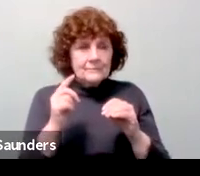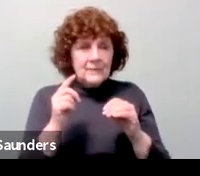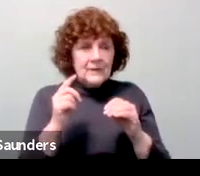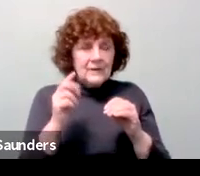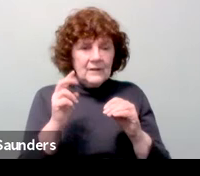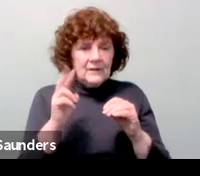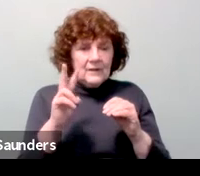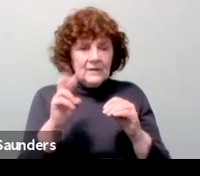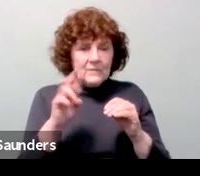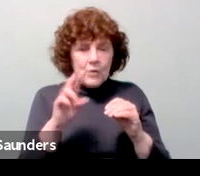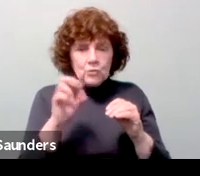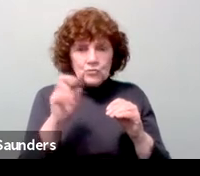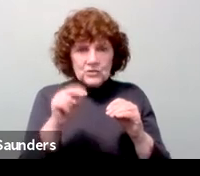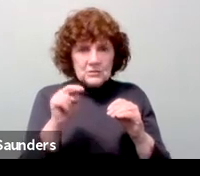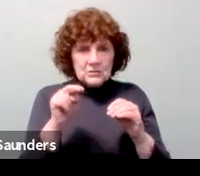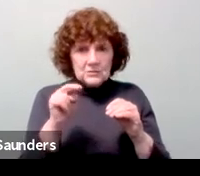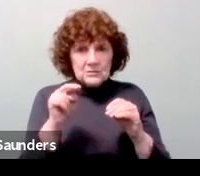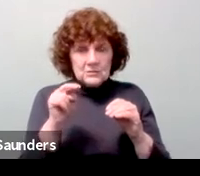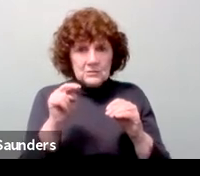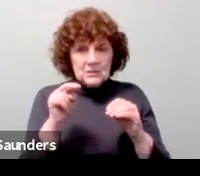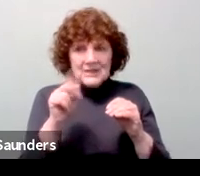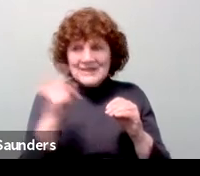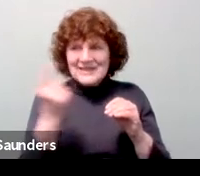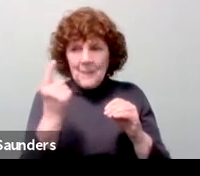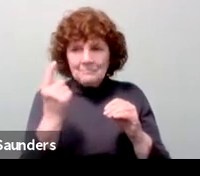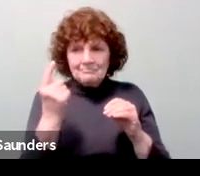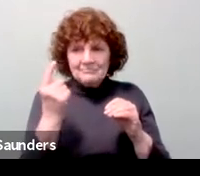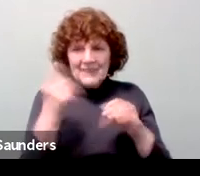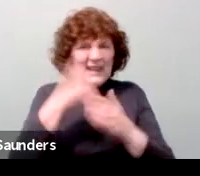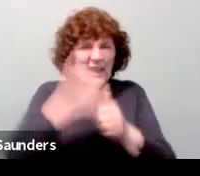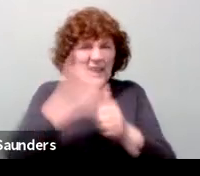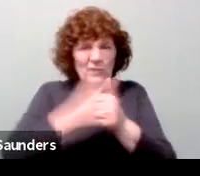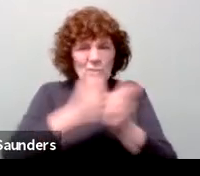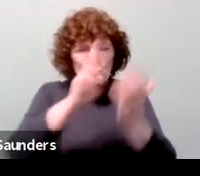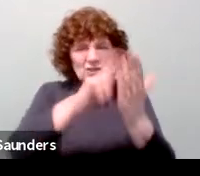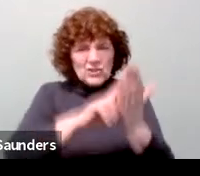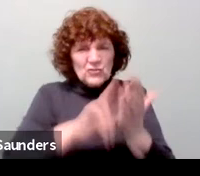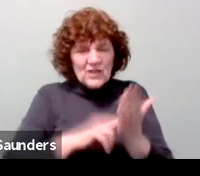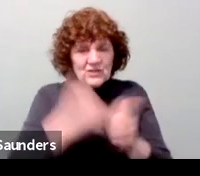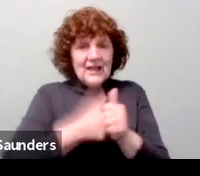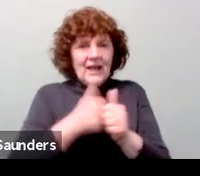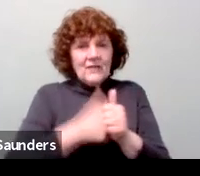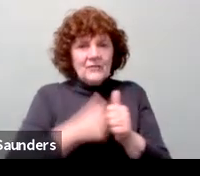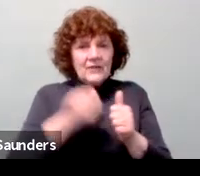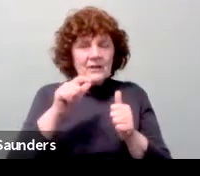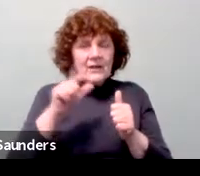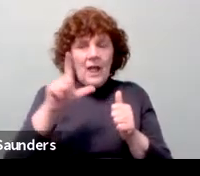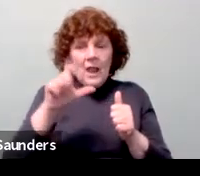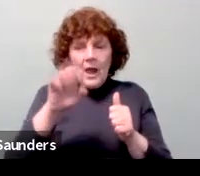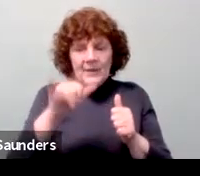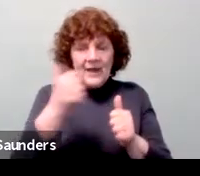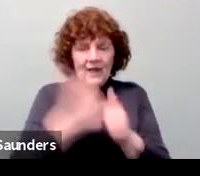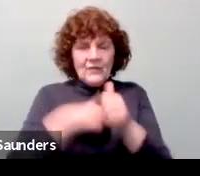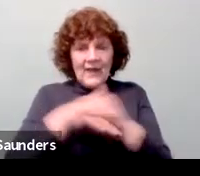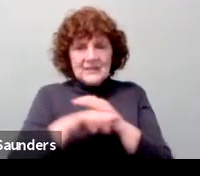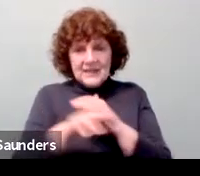but I'll highlight it here, in every registration, in every sign up, in every lobby, in every access point of the